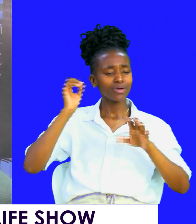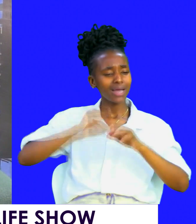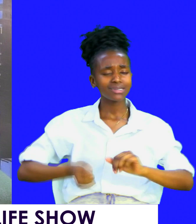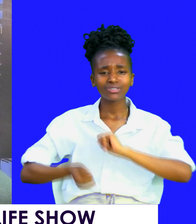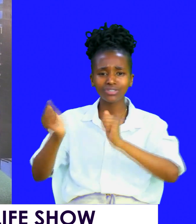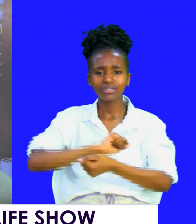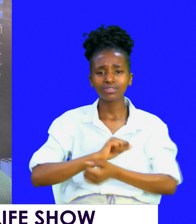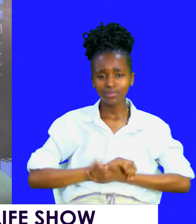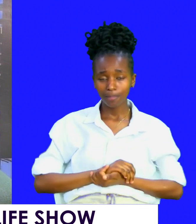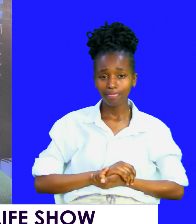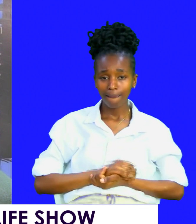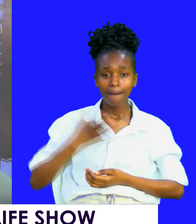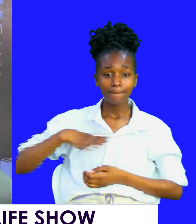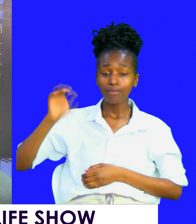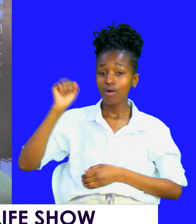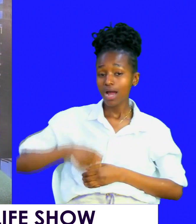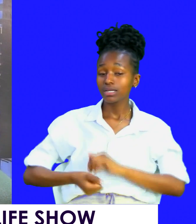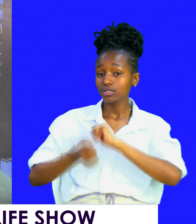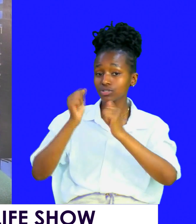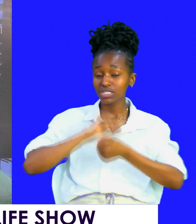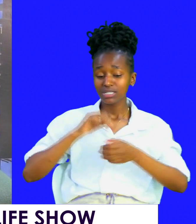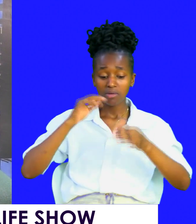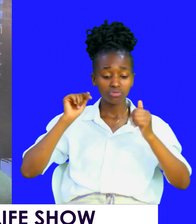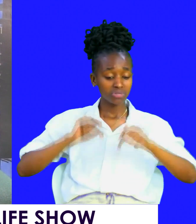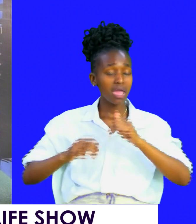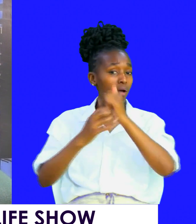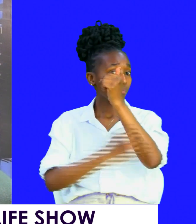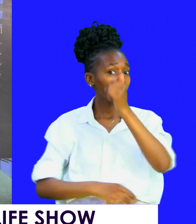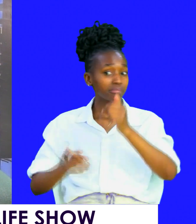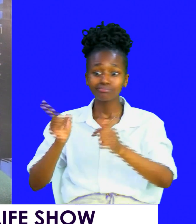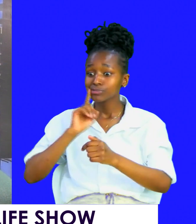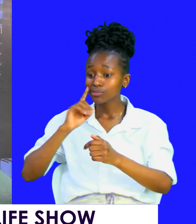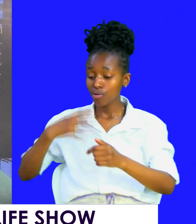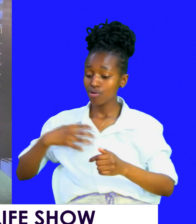change. You can change. You may be poor today, tomorrow you may be rich.